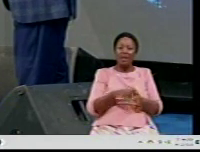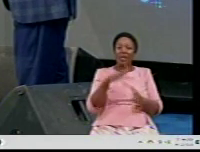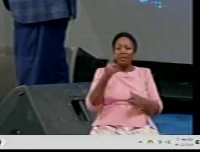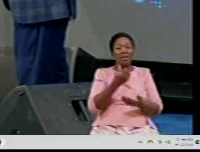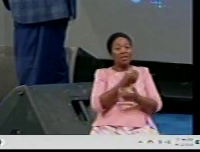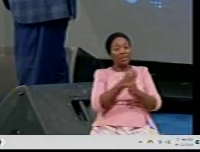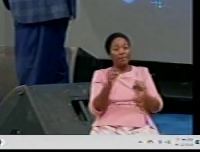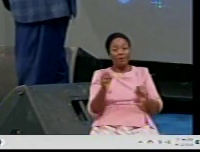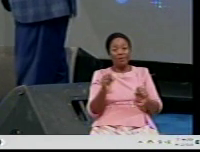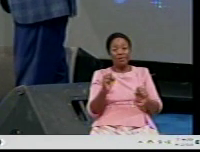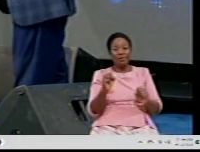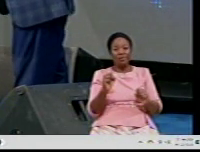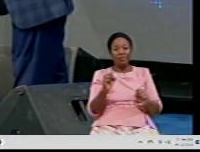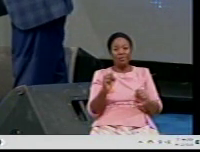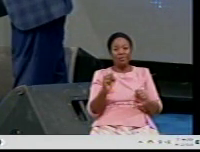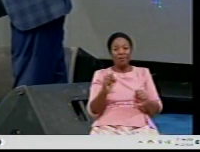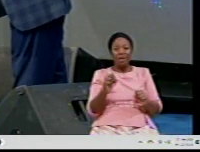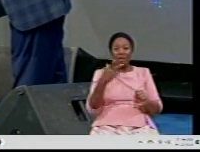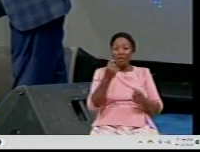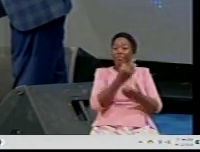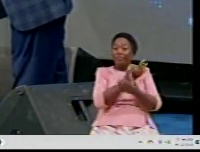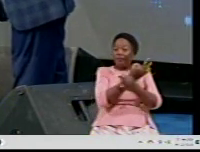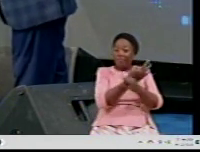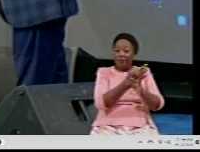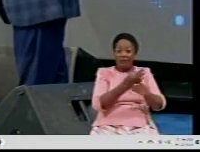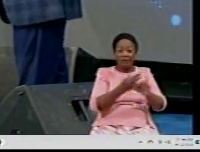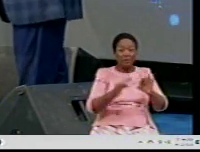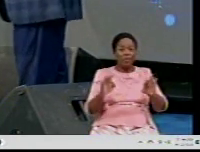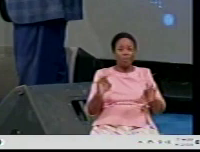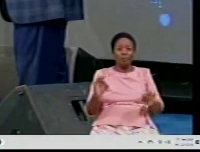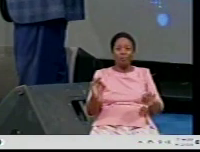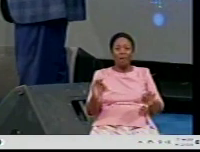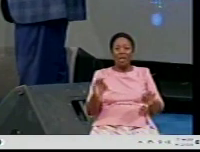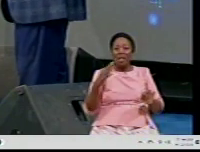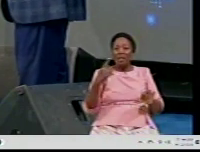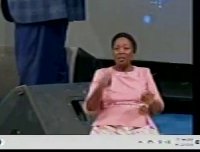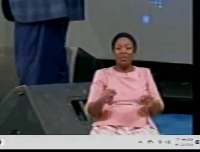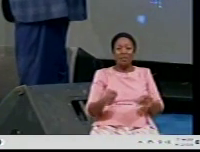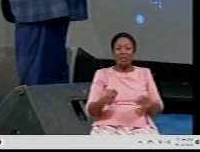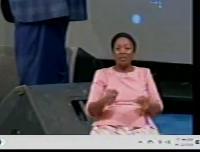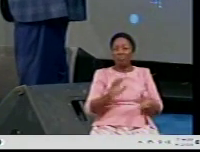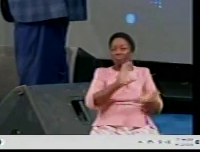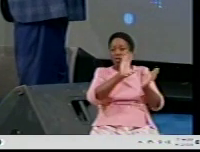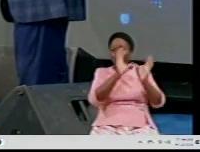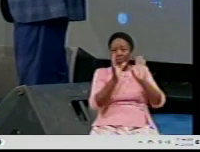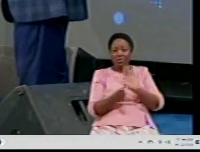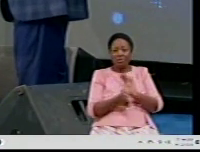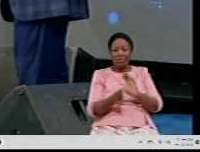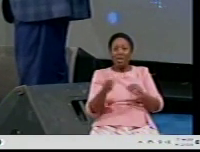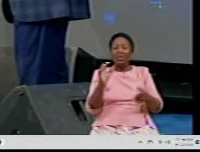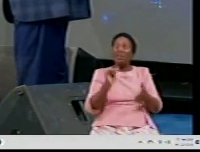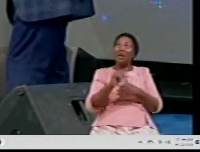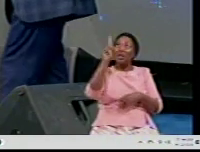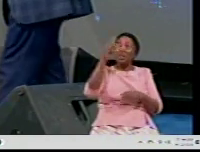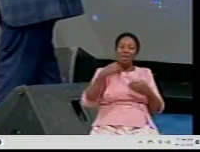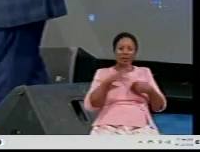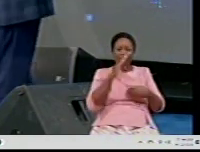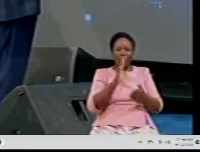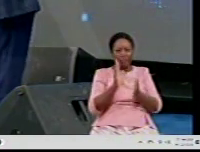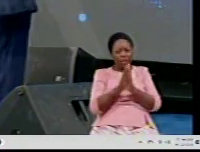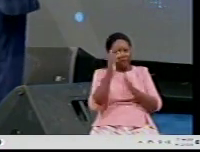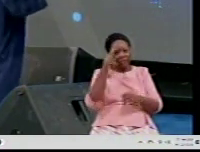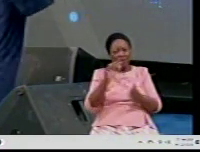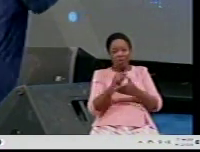salvation, the freedom, the redemption that you have been praying for, that you will